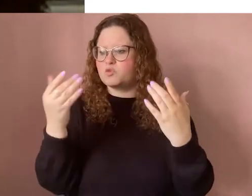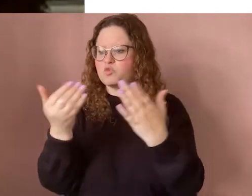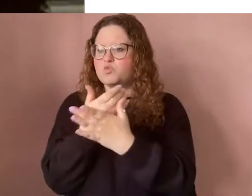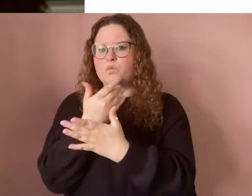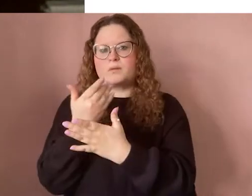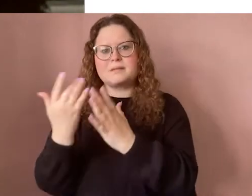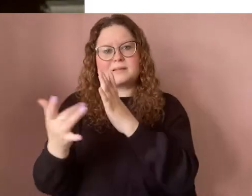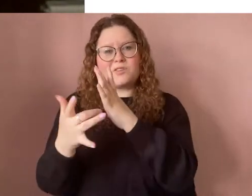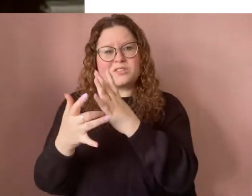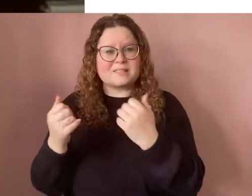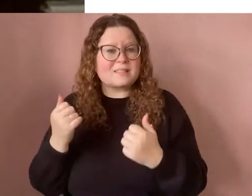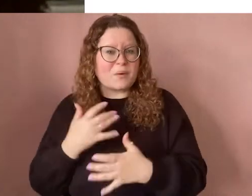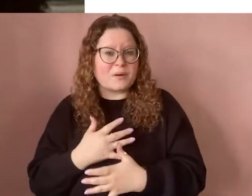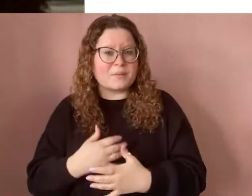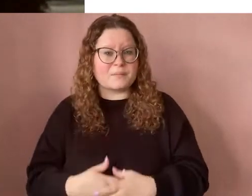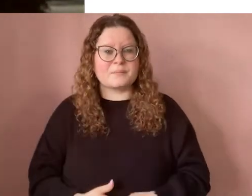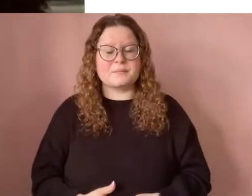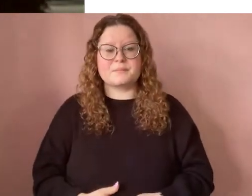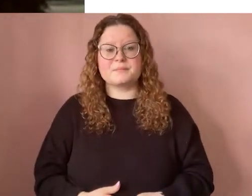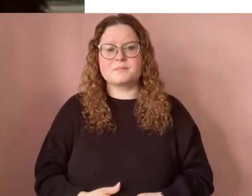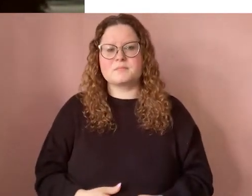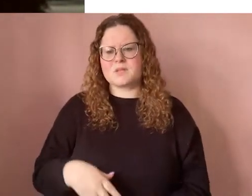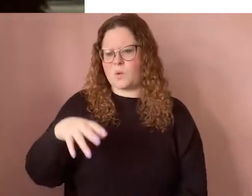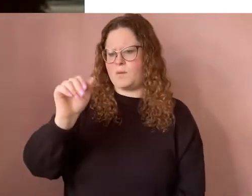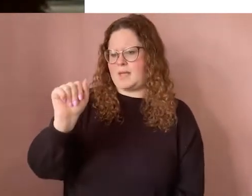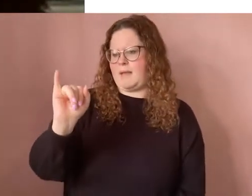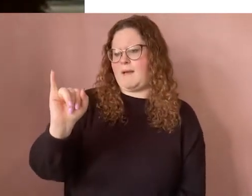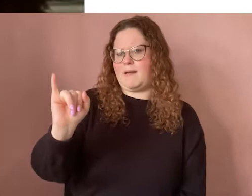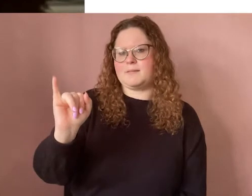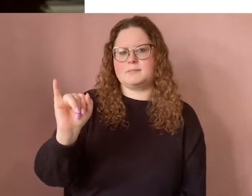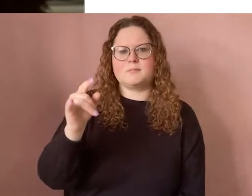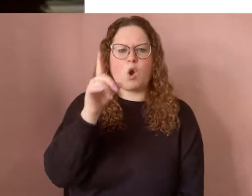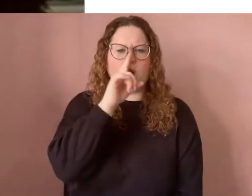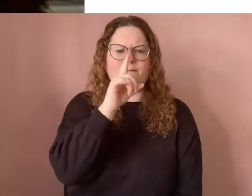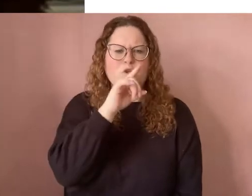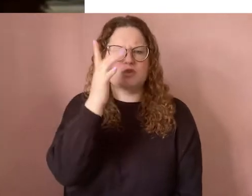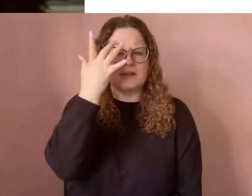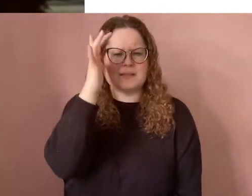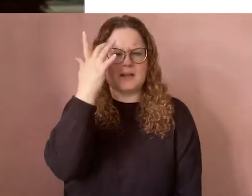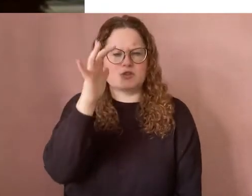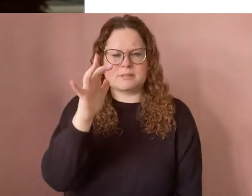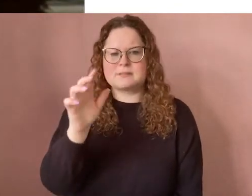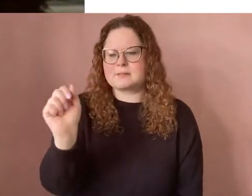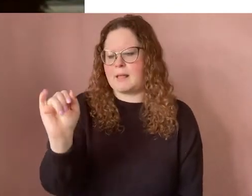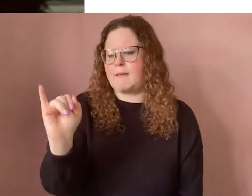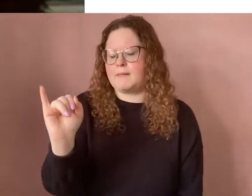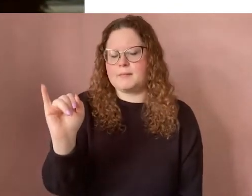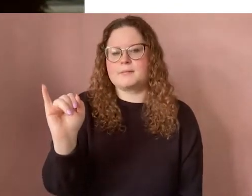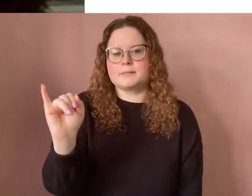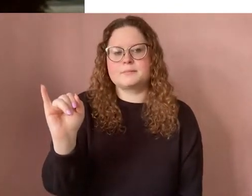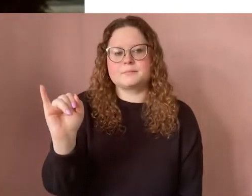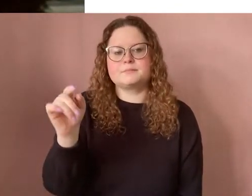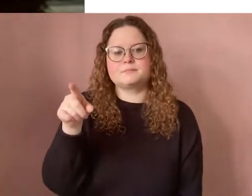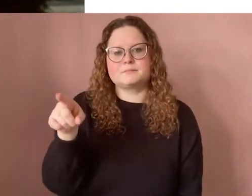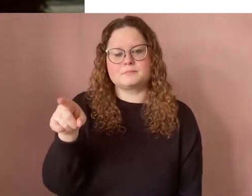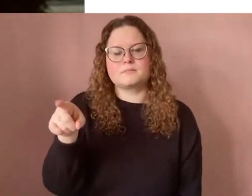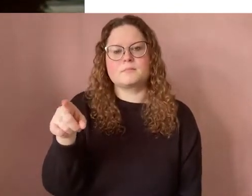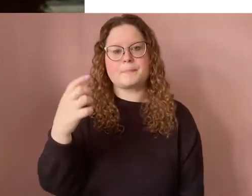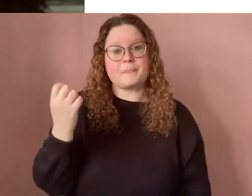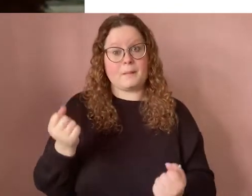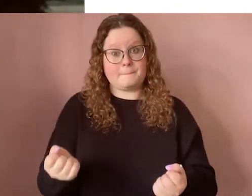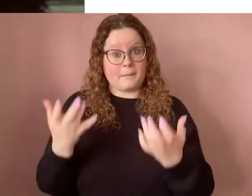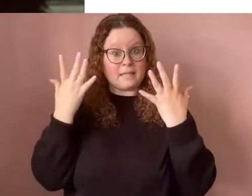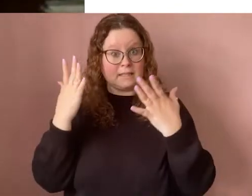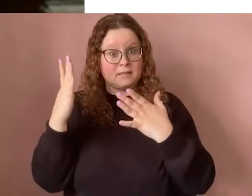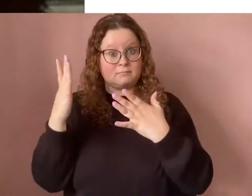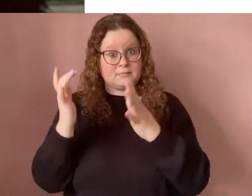into our midst. So what is artificial intelligence? Well, it's a range of technologies which we're already